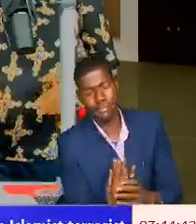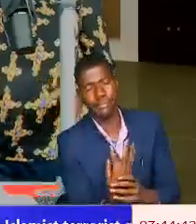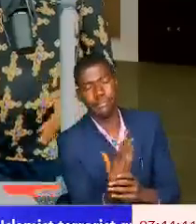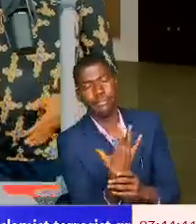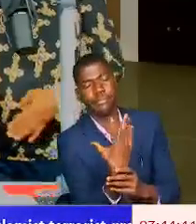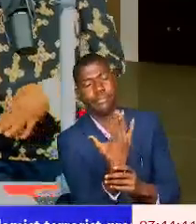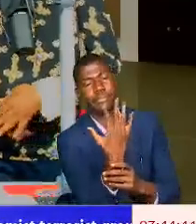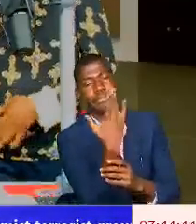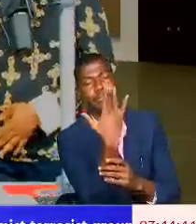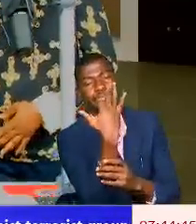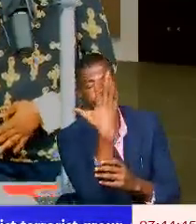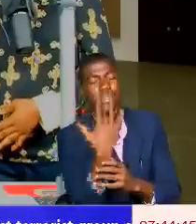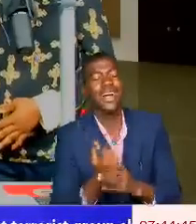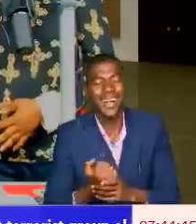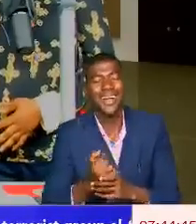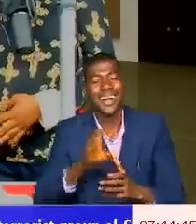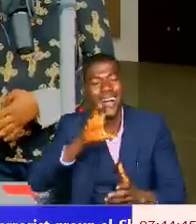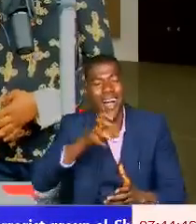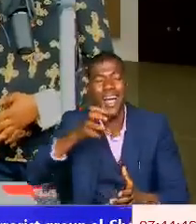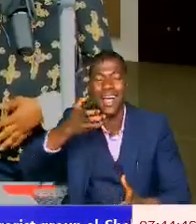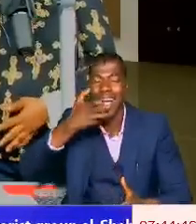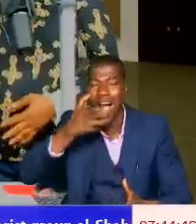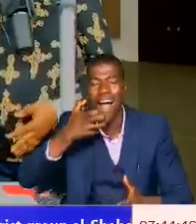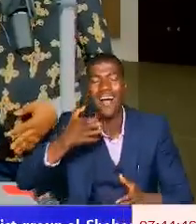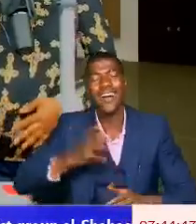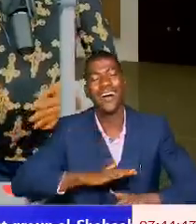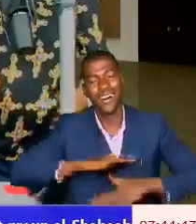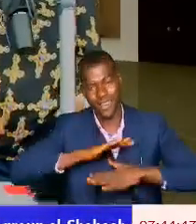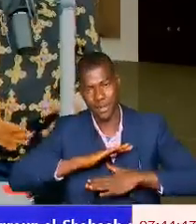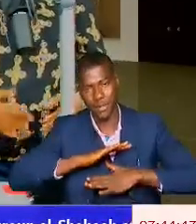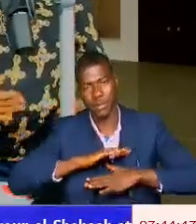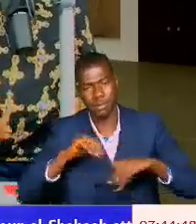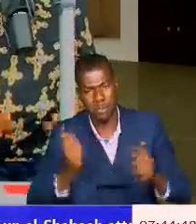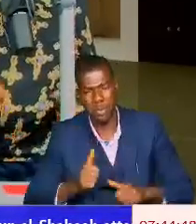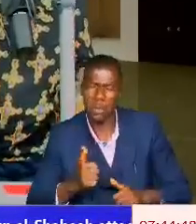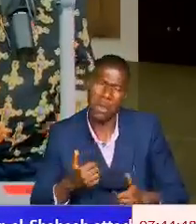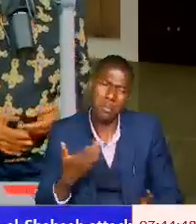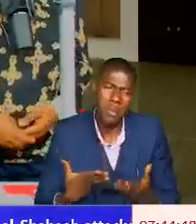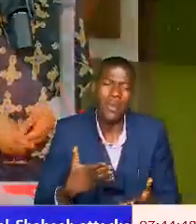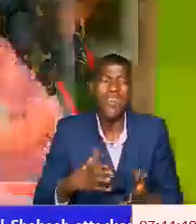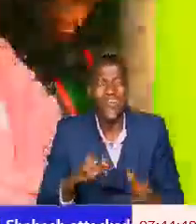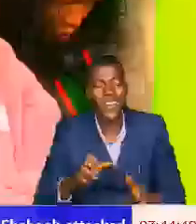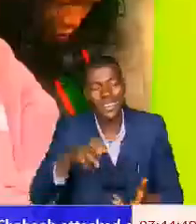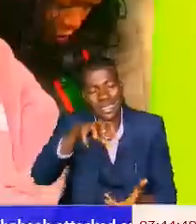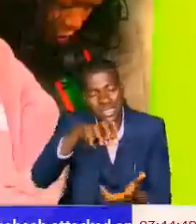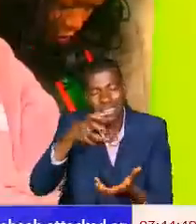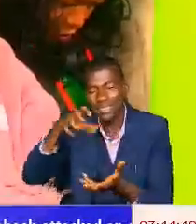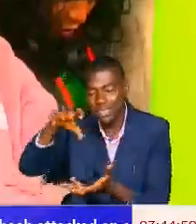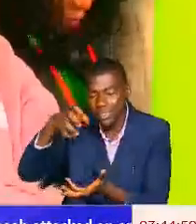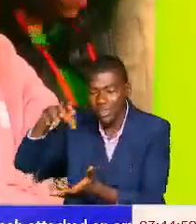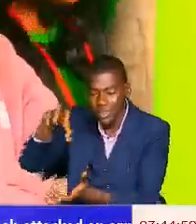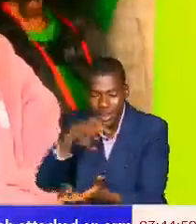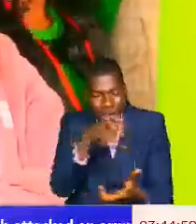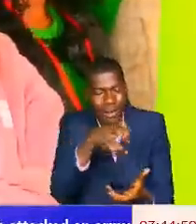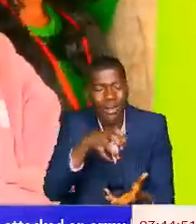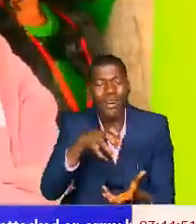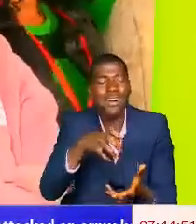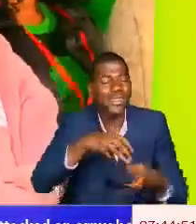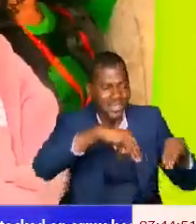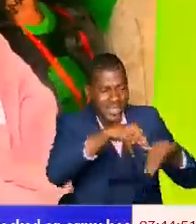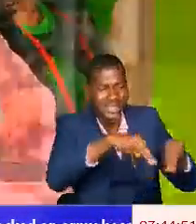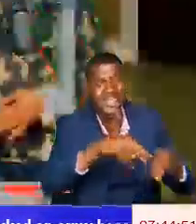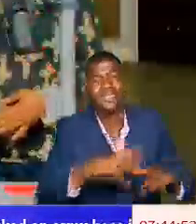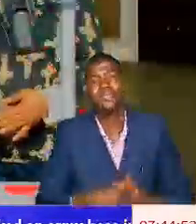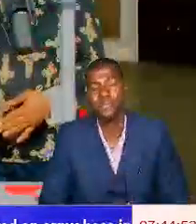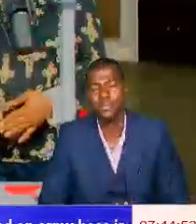say by the time harvest time reach, people go harvest from farm, you go to harvest from waiting, you don't take your life do. So all that one too, now the example